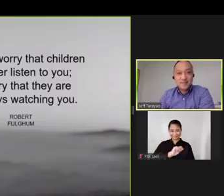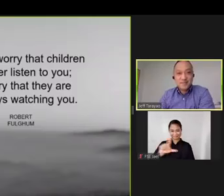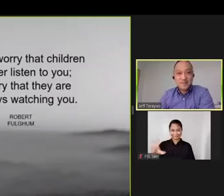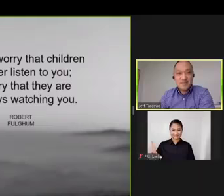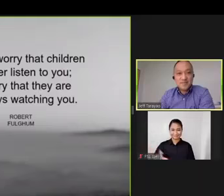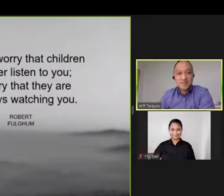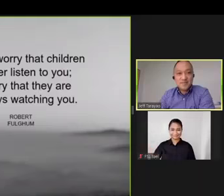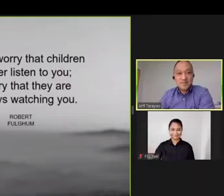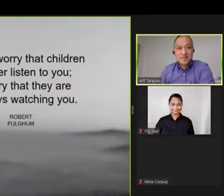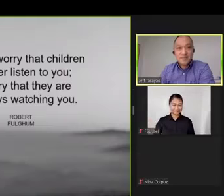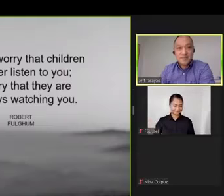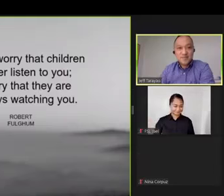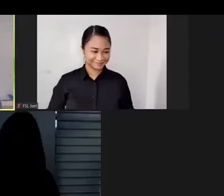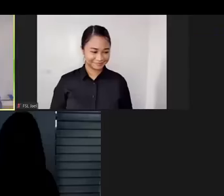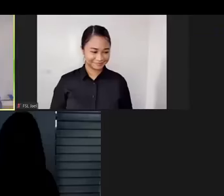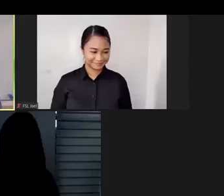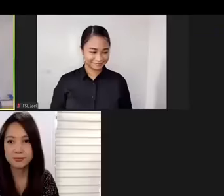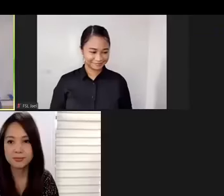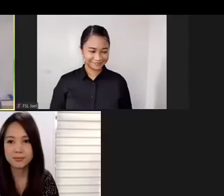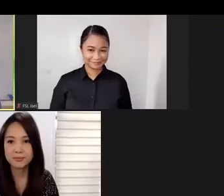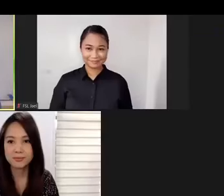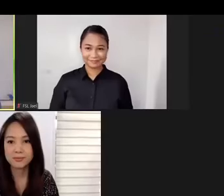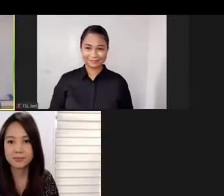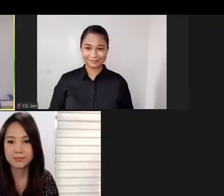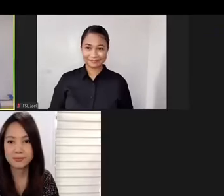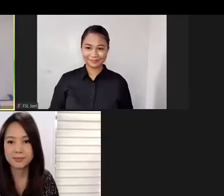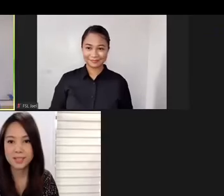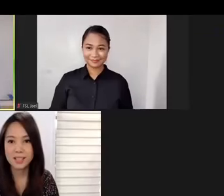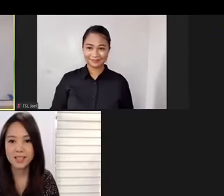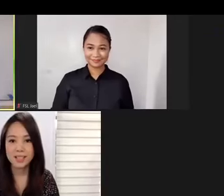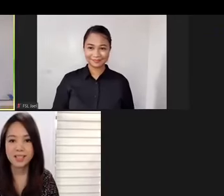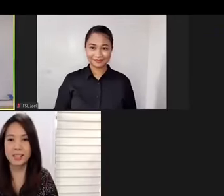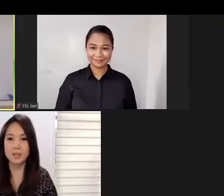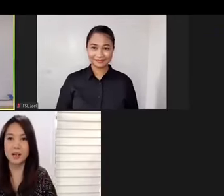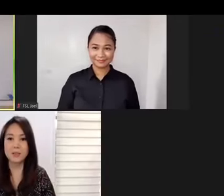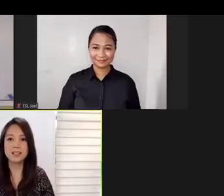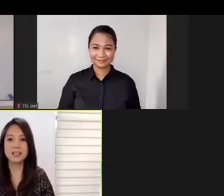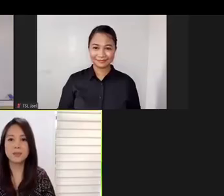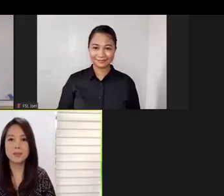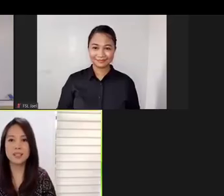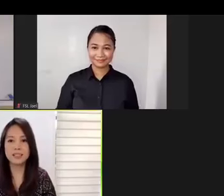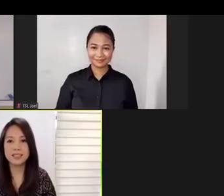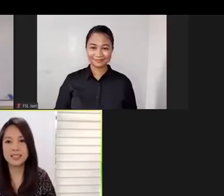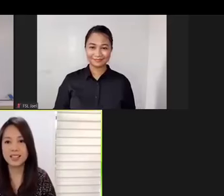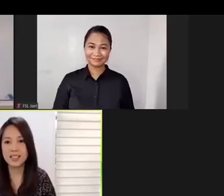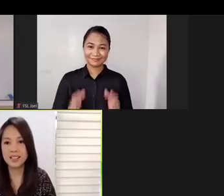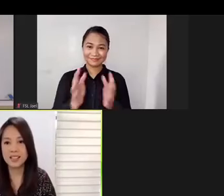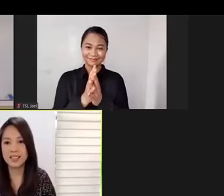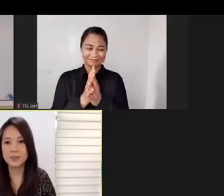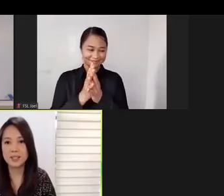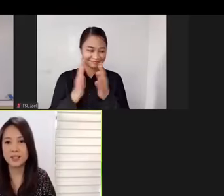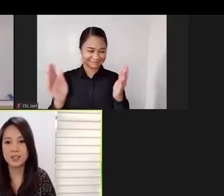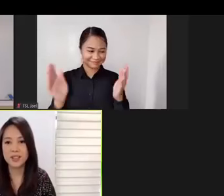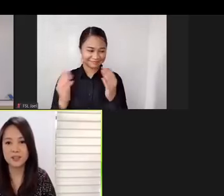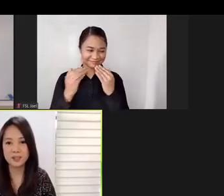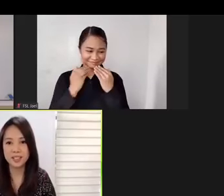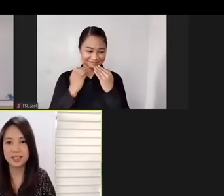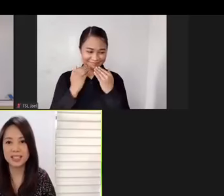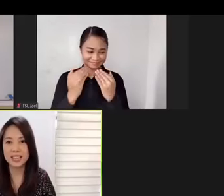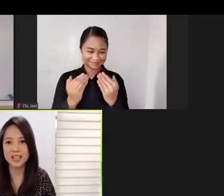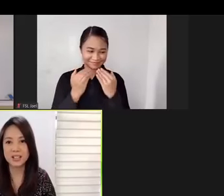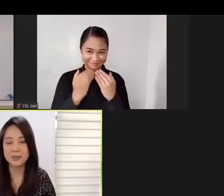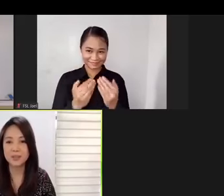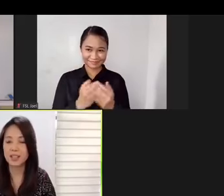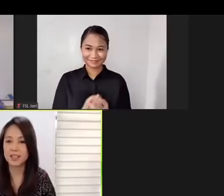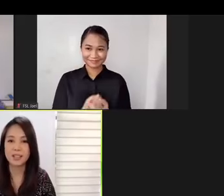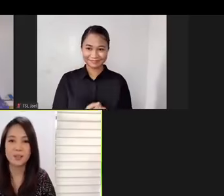Maraming salamat, Mr. Jeffrey Tarayao, for that wonderful presentation and those powerful